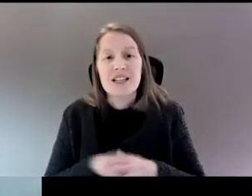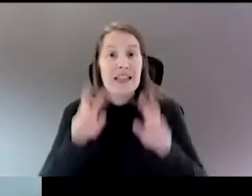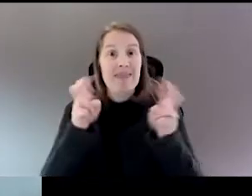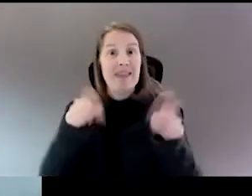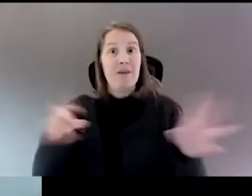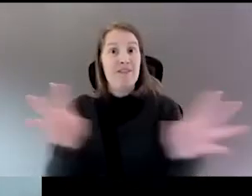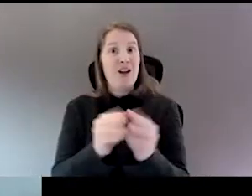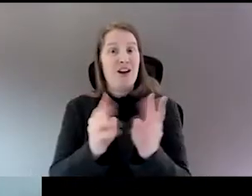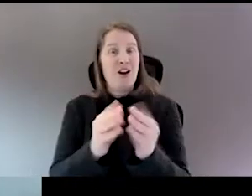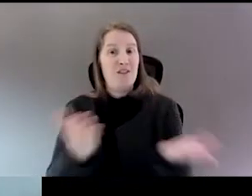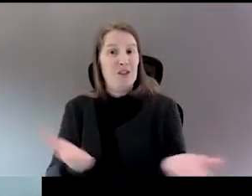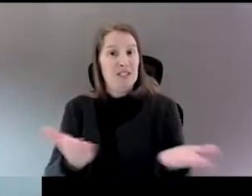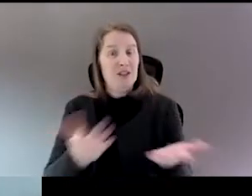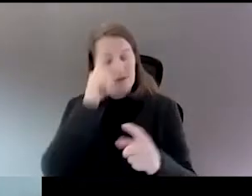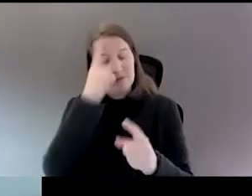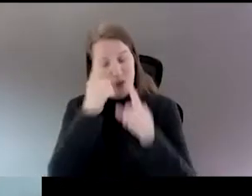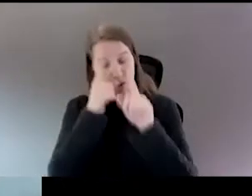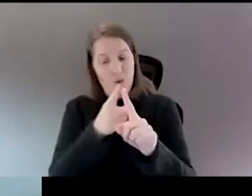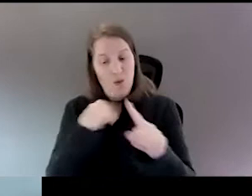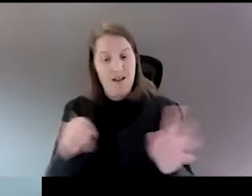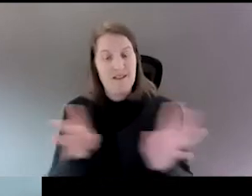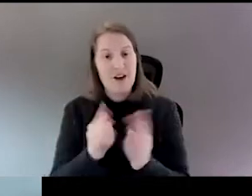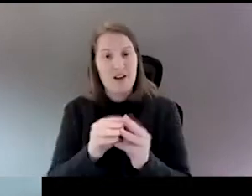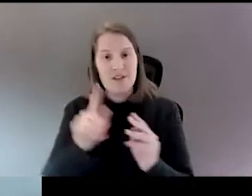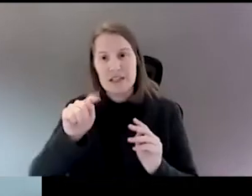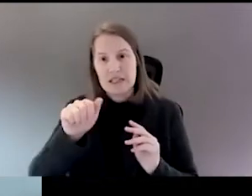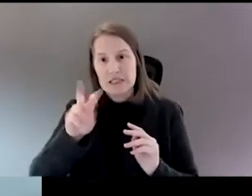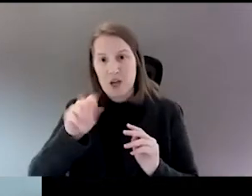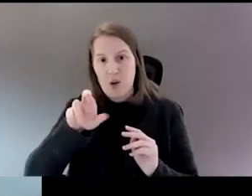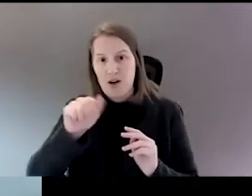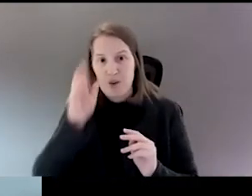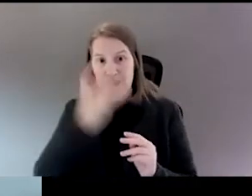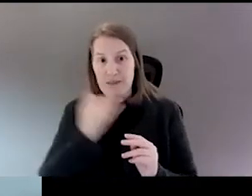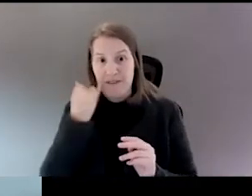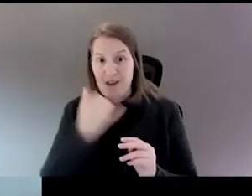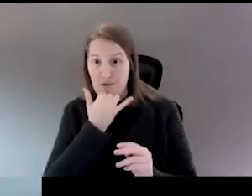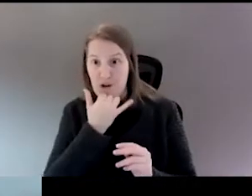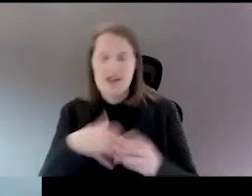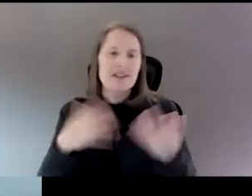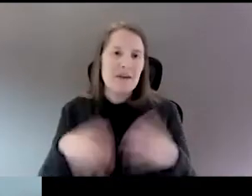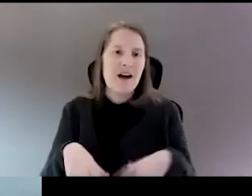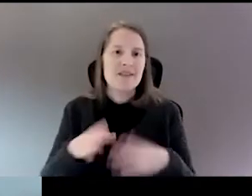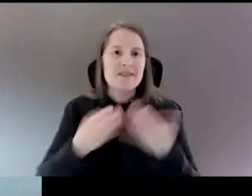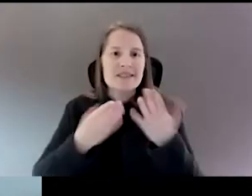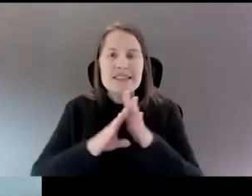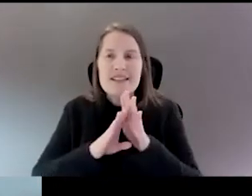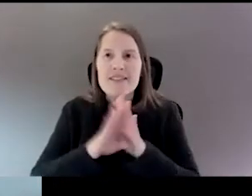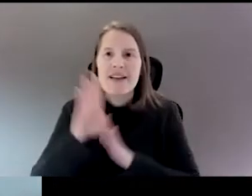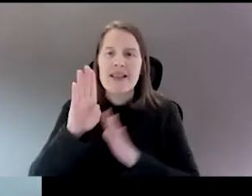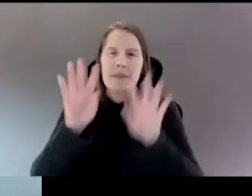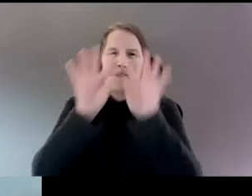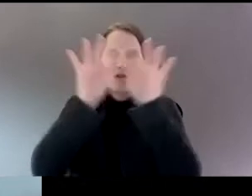goals of this conference, and Tawara can correct me if I'm wrong, is to sort of develop a framework for